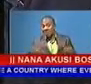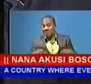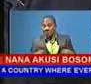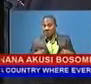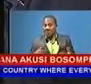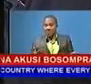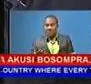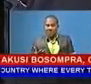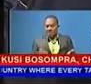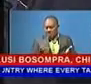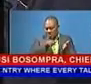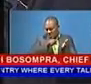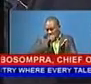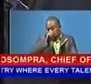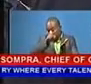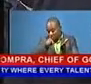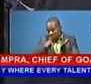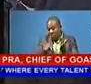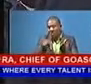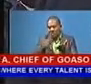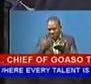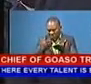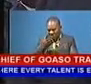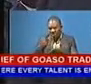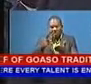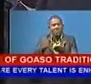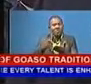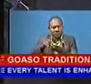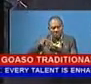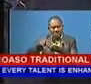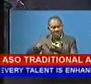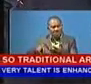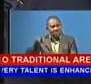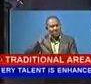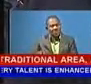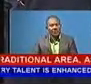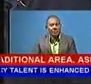respectfully suggest, need to be corrected. He did say that